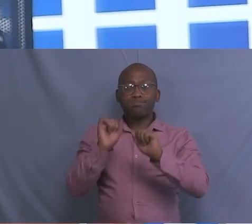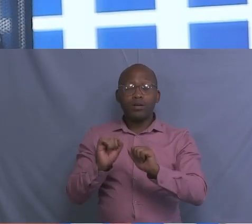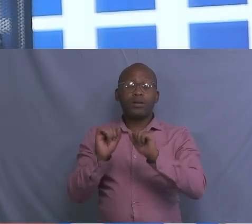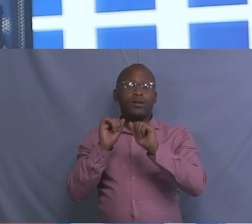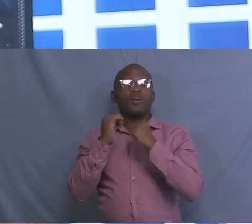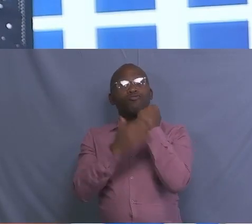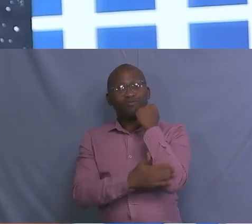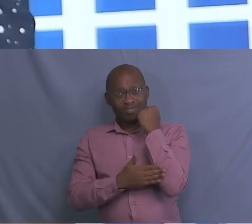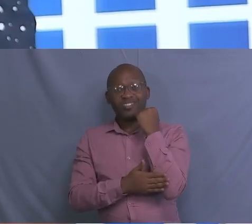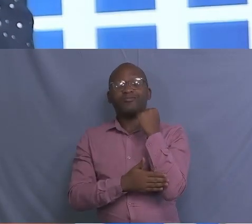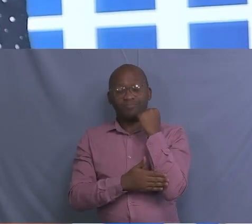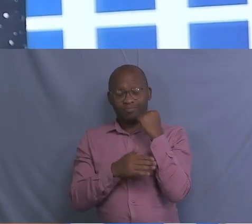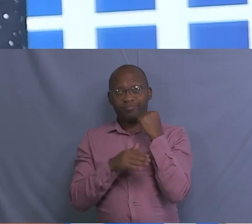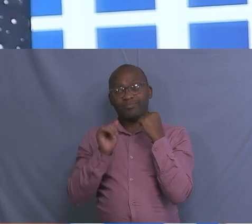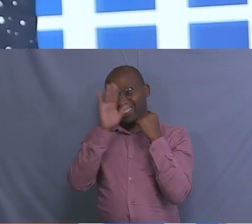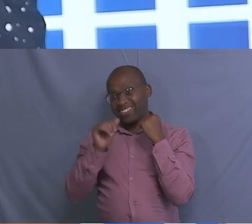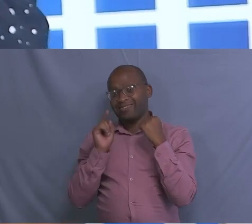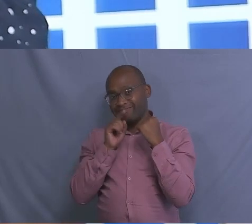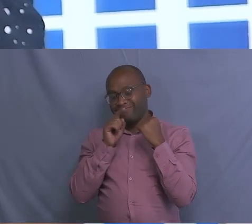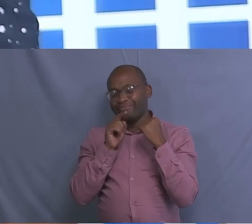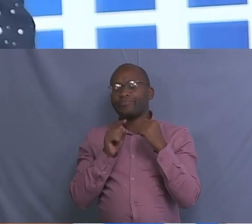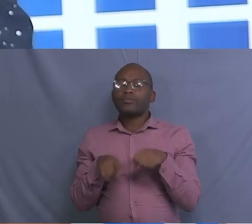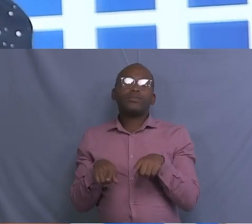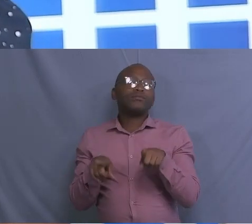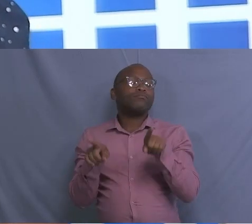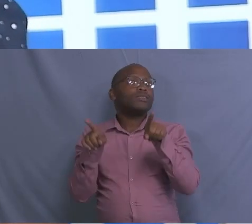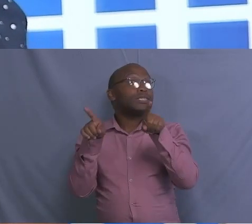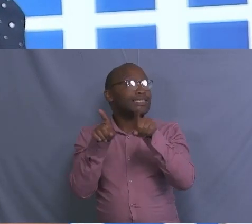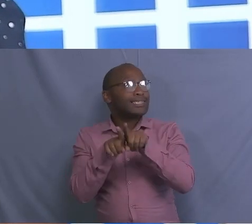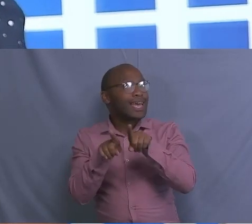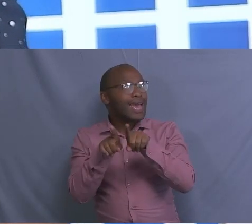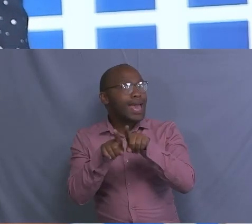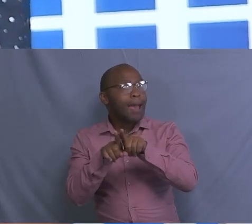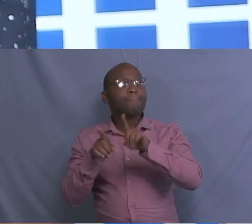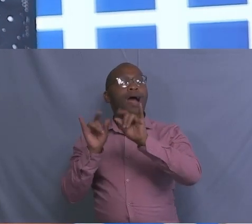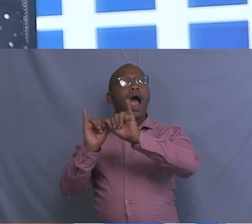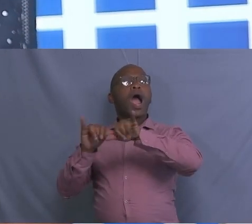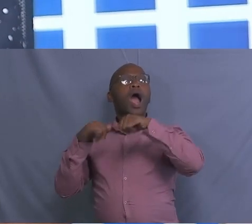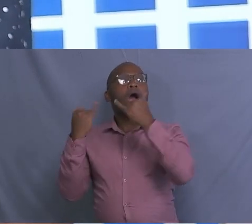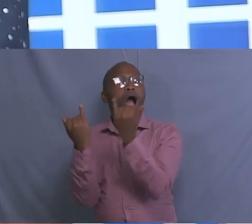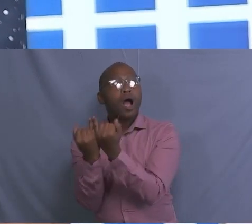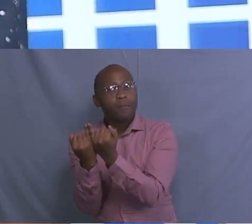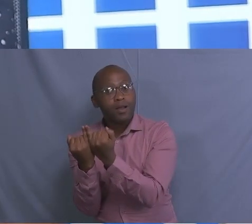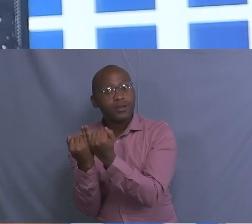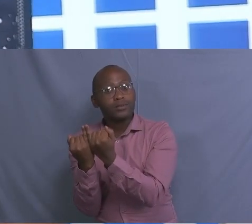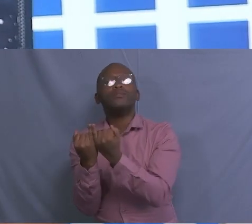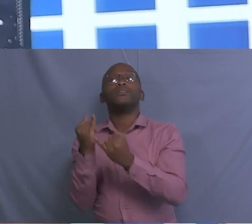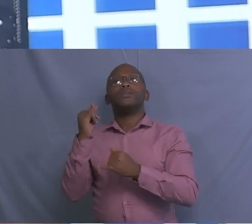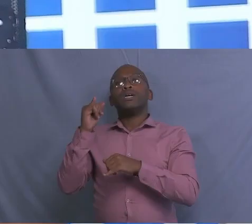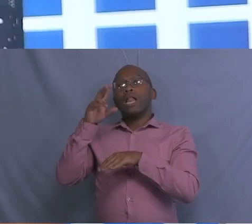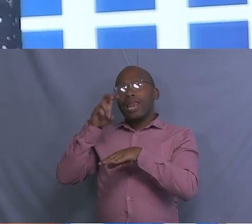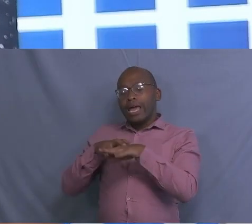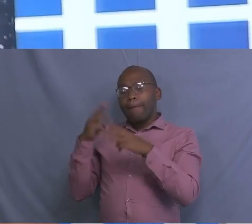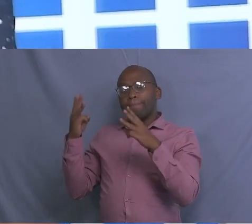good quality life in South Africa. It is the same with companies. Companies need to have people that are